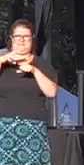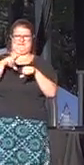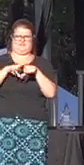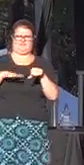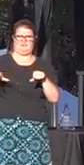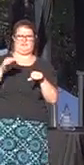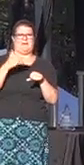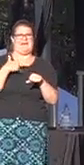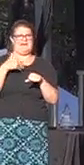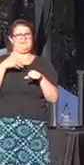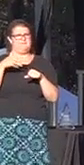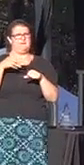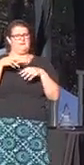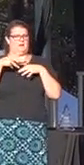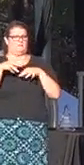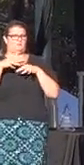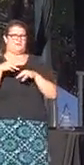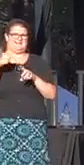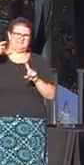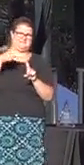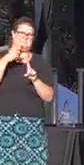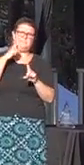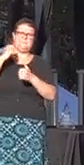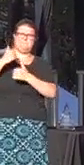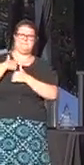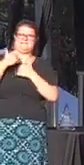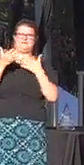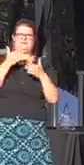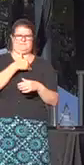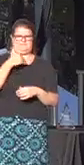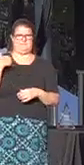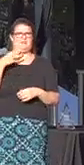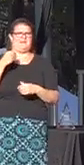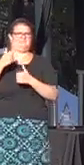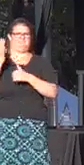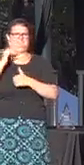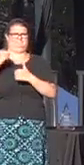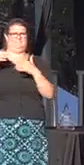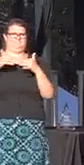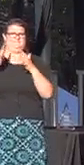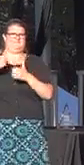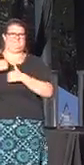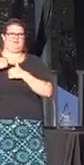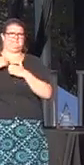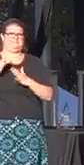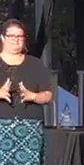parade contingent specifically for military service members and veterans.